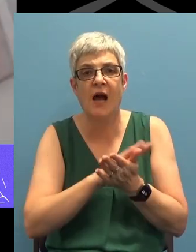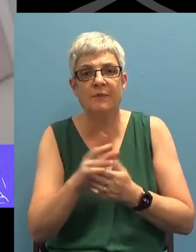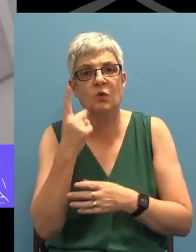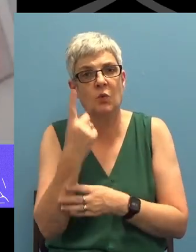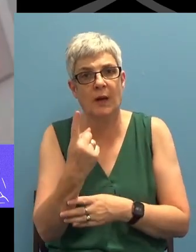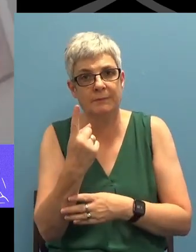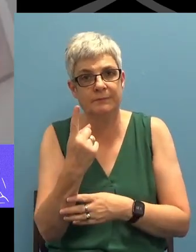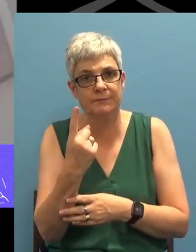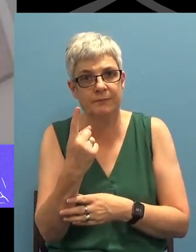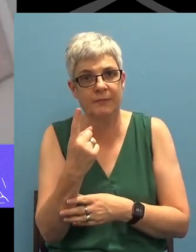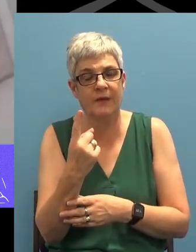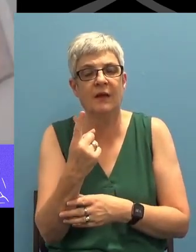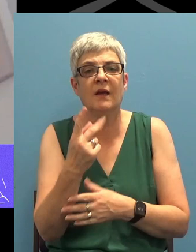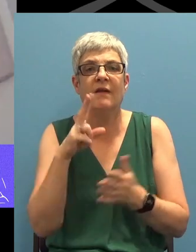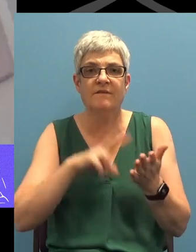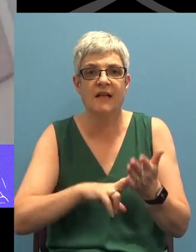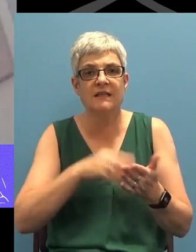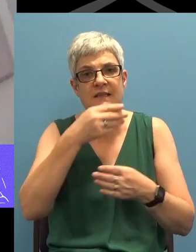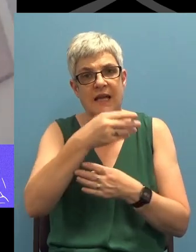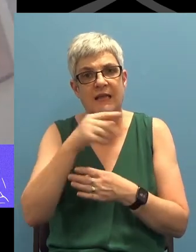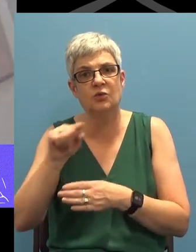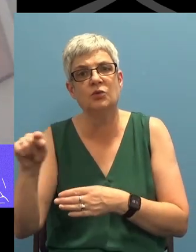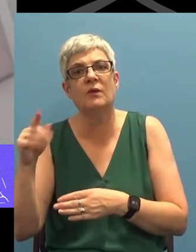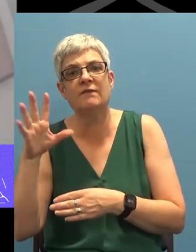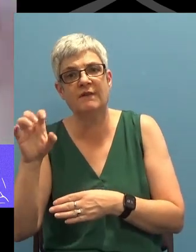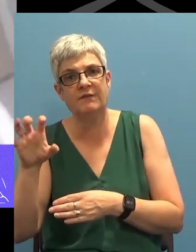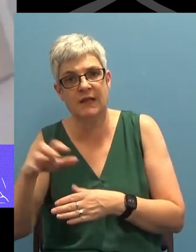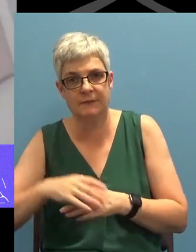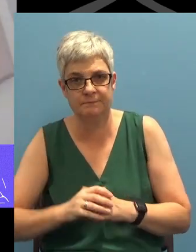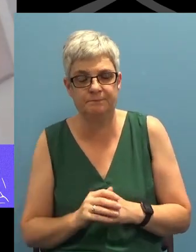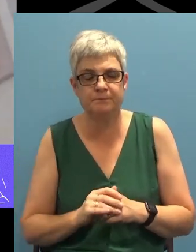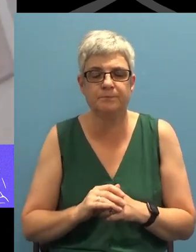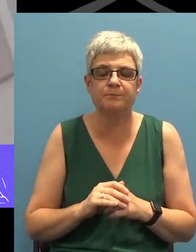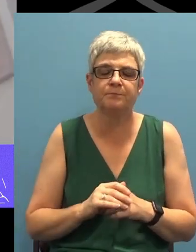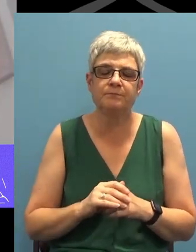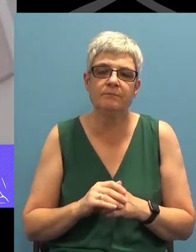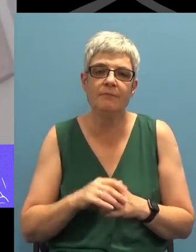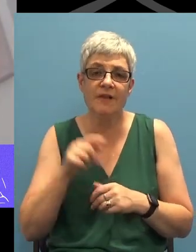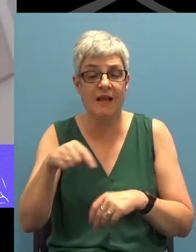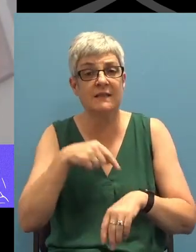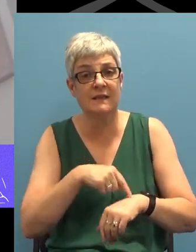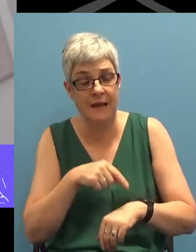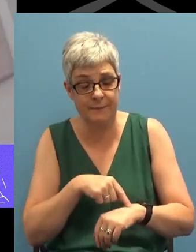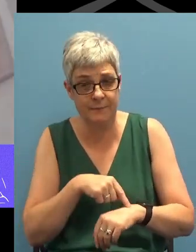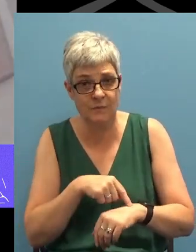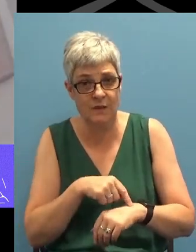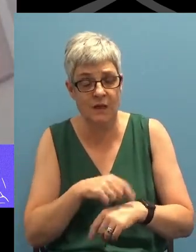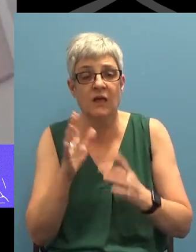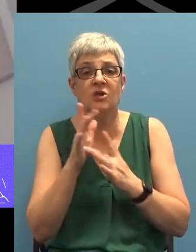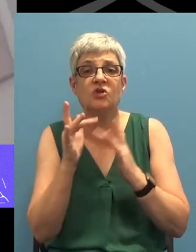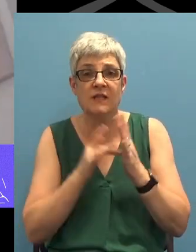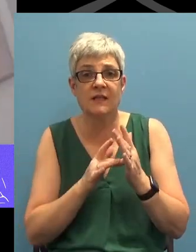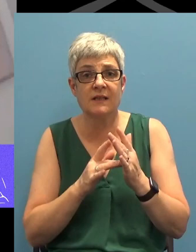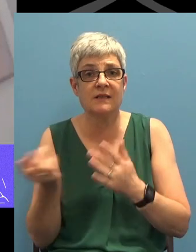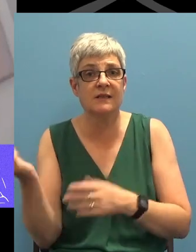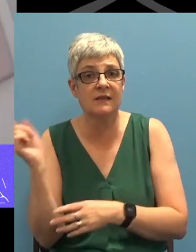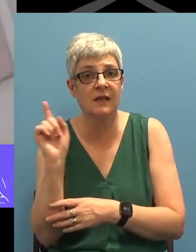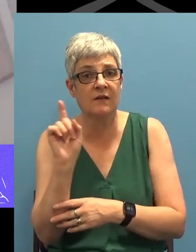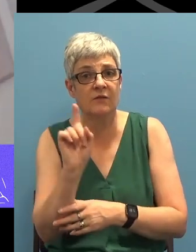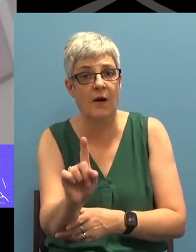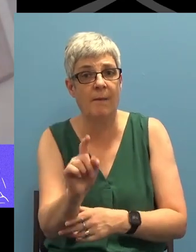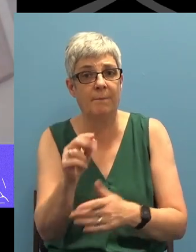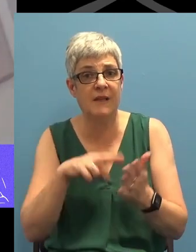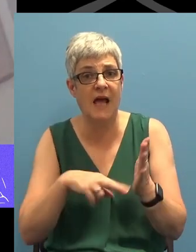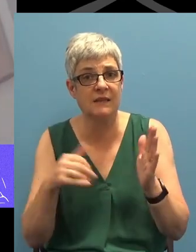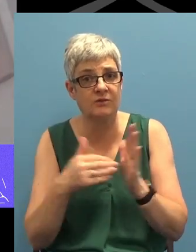1, verses 9 to 15. At that time, Jesus came from